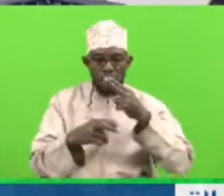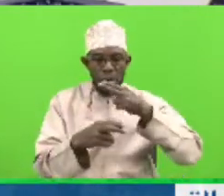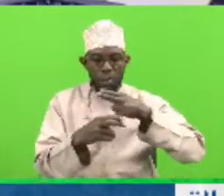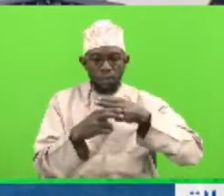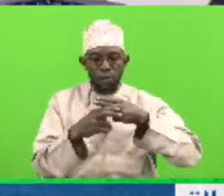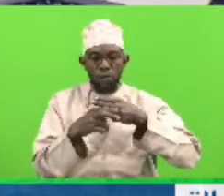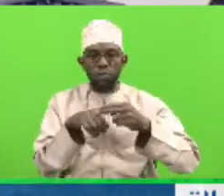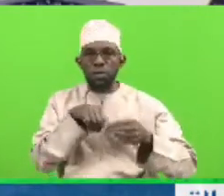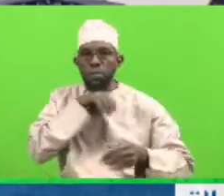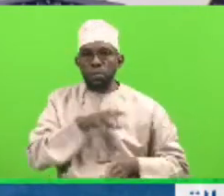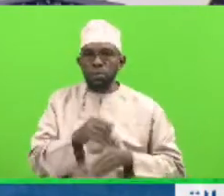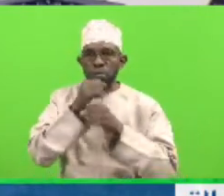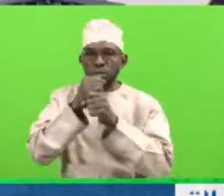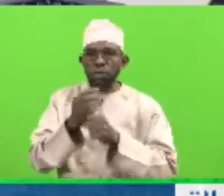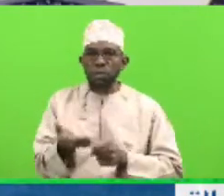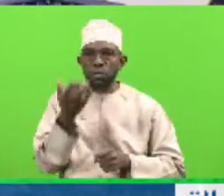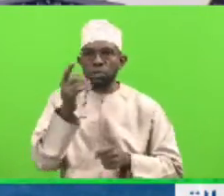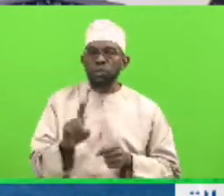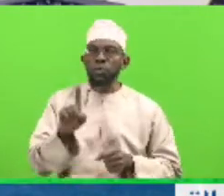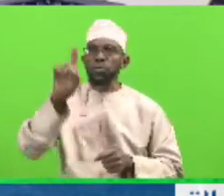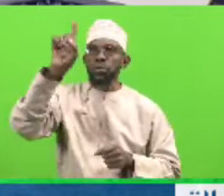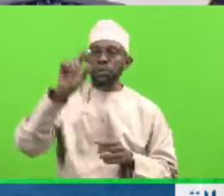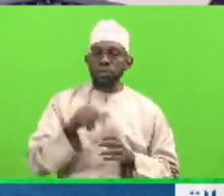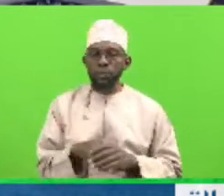of the Prophet of Allah subhanahu wa ta'ala.